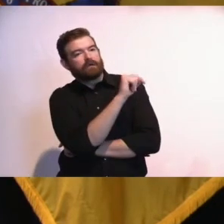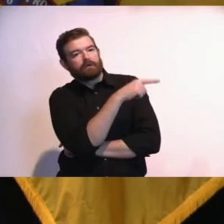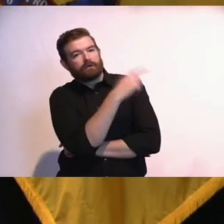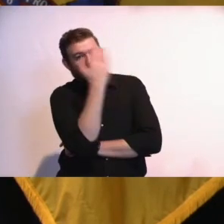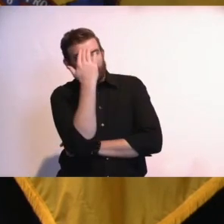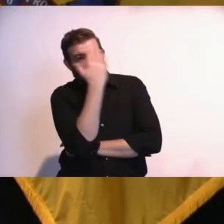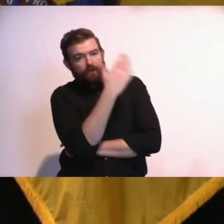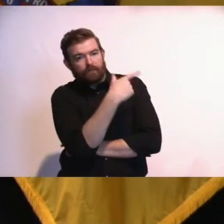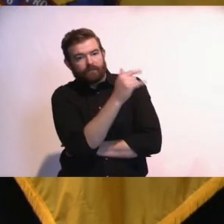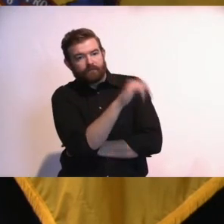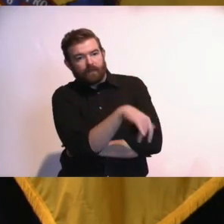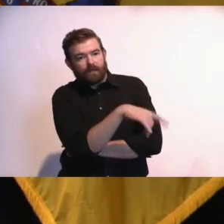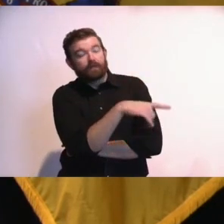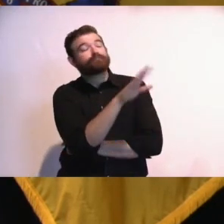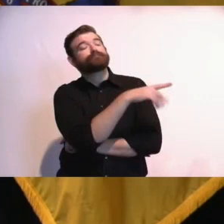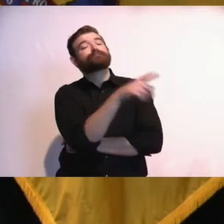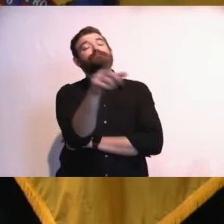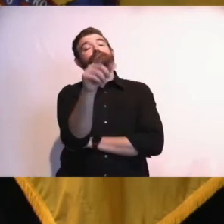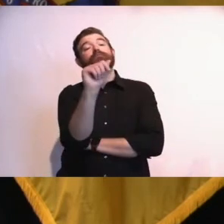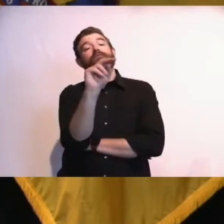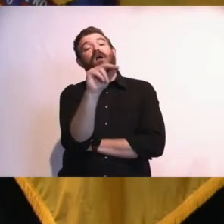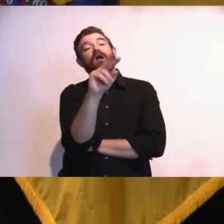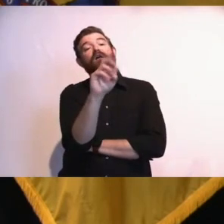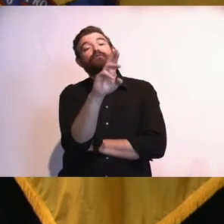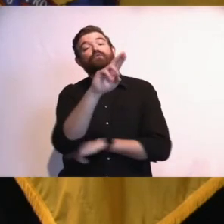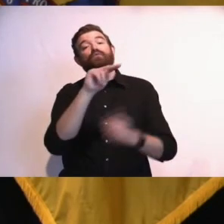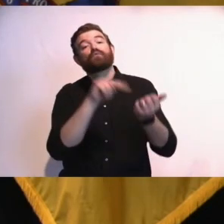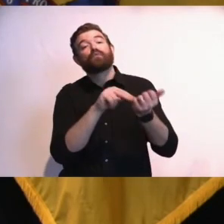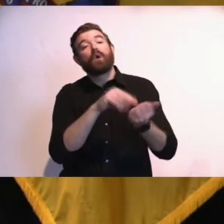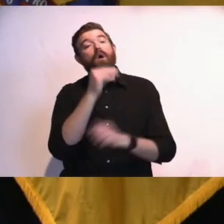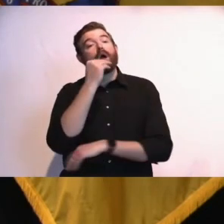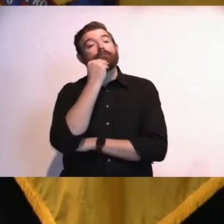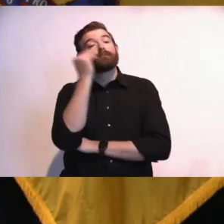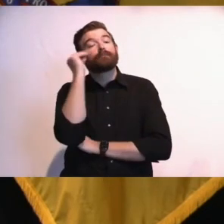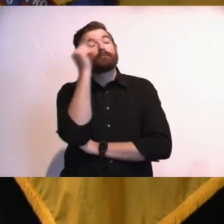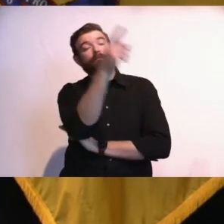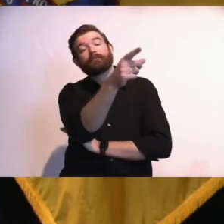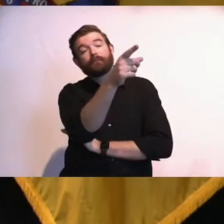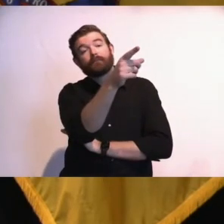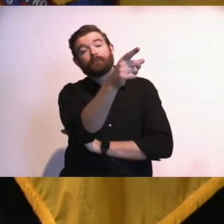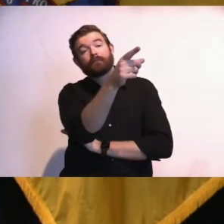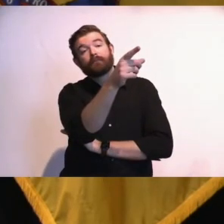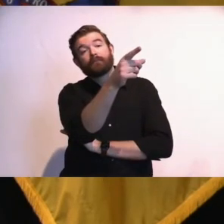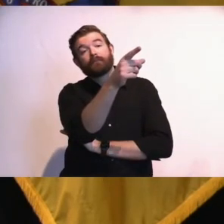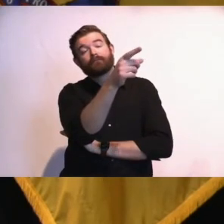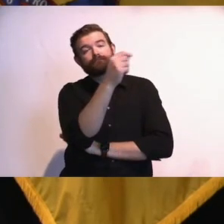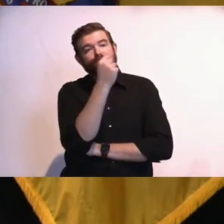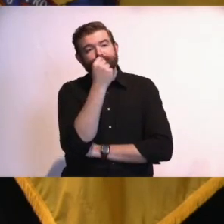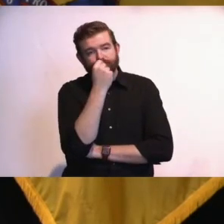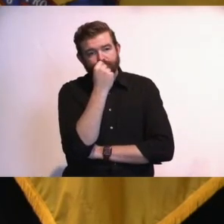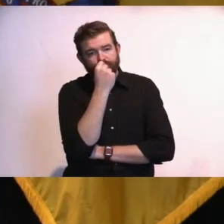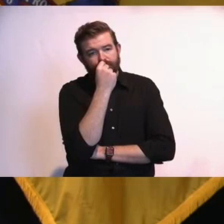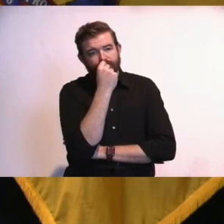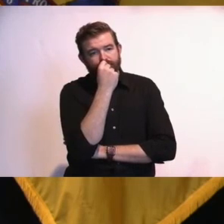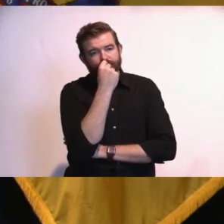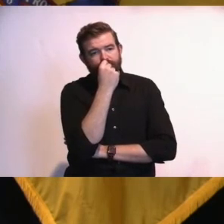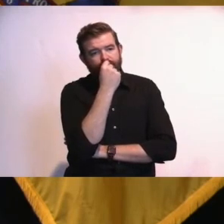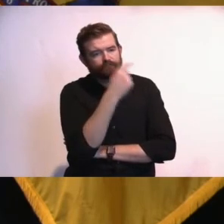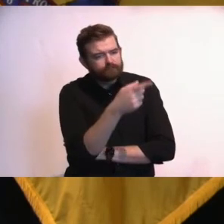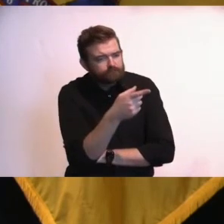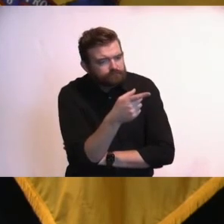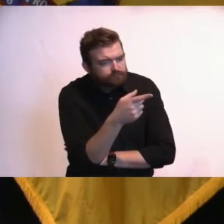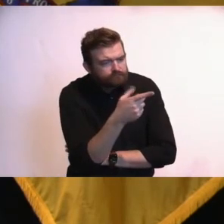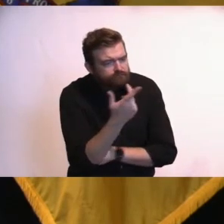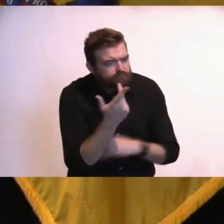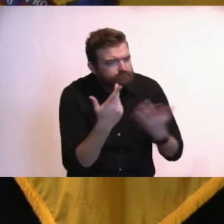actually asked by someone the other day out on the road, and I had forgotten to follow up. Do you have any specific comments on Andover? I